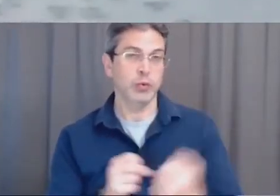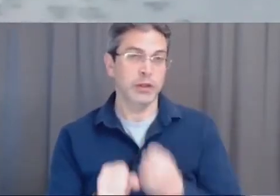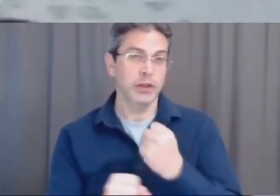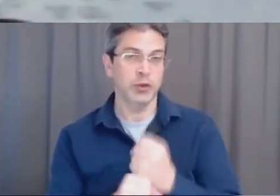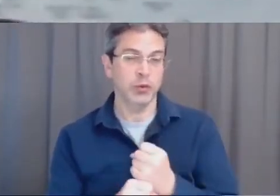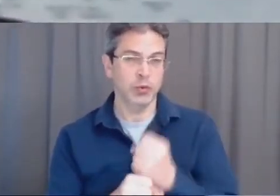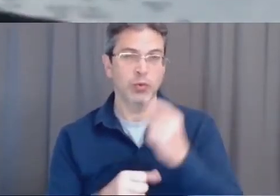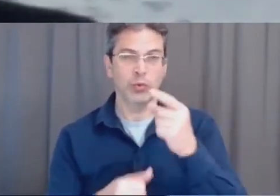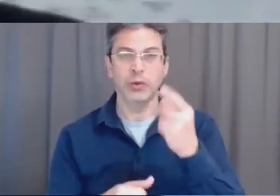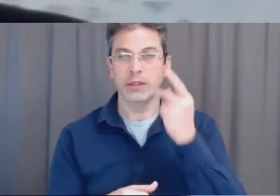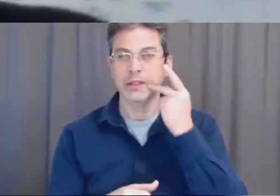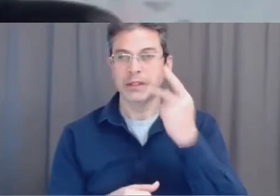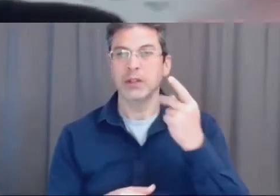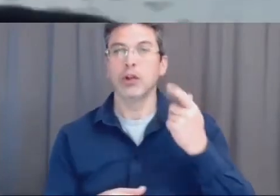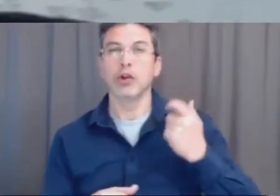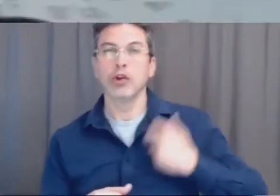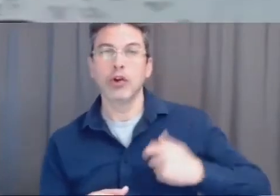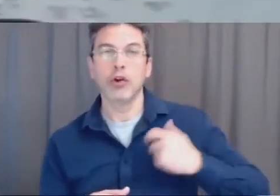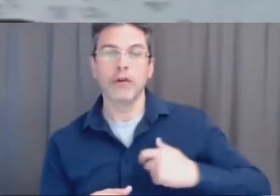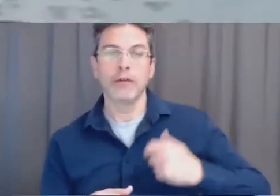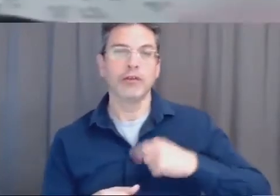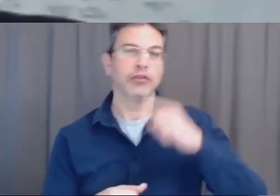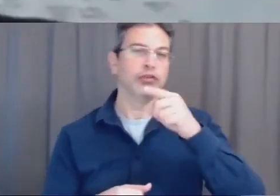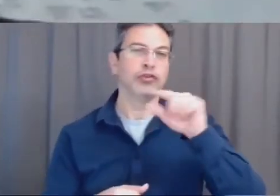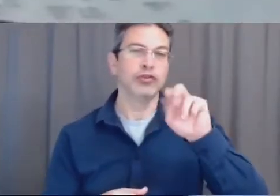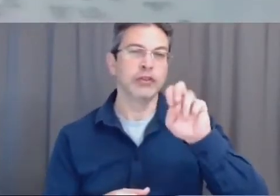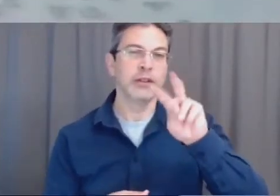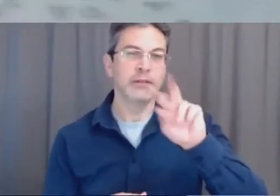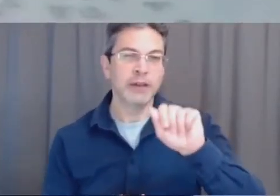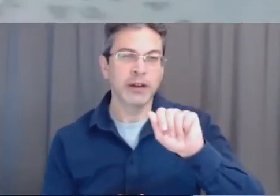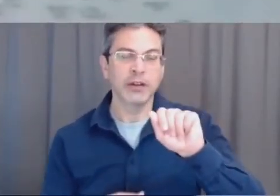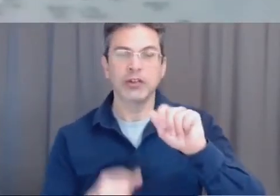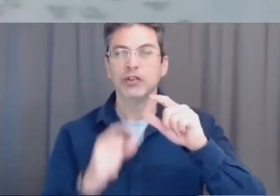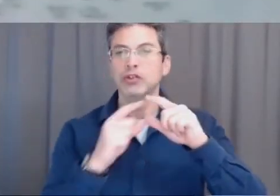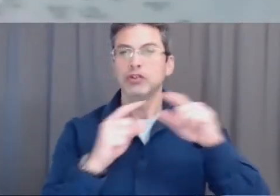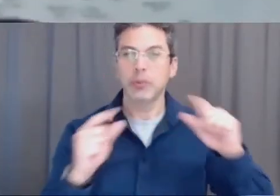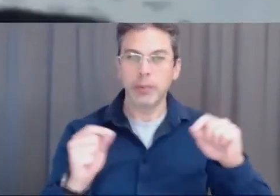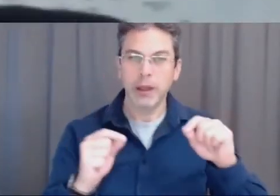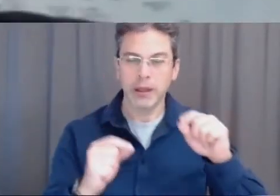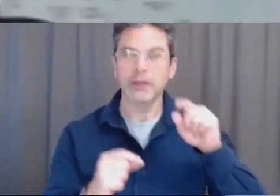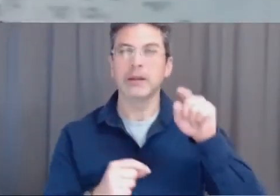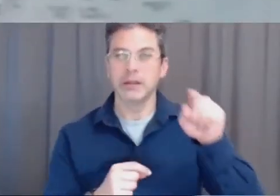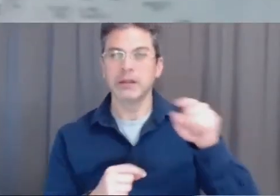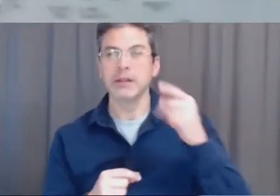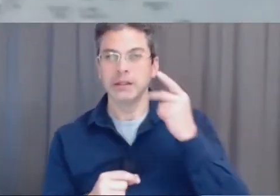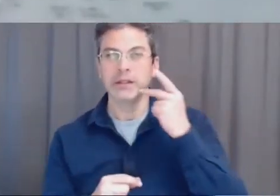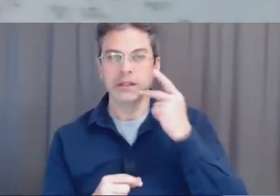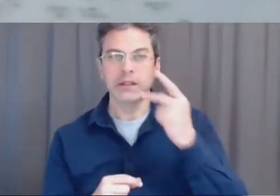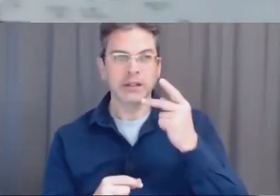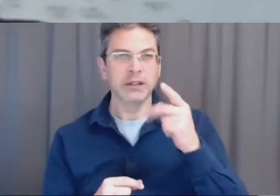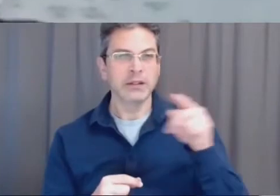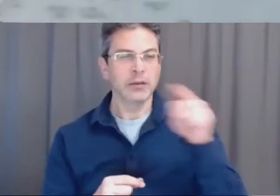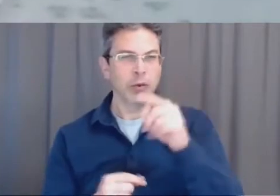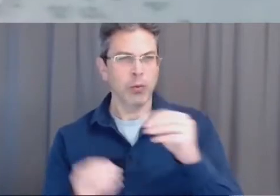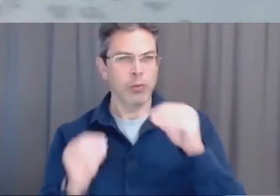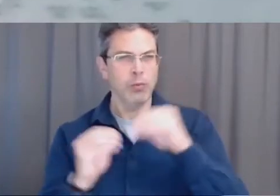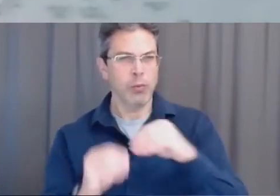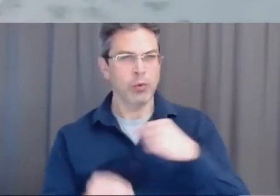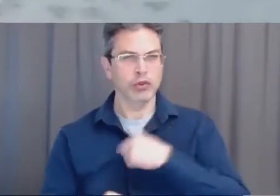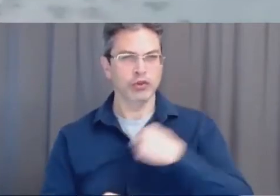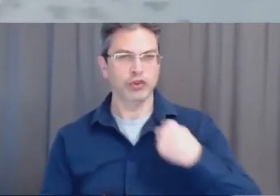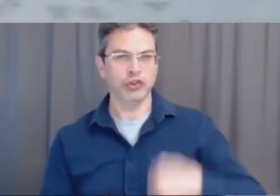Arms Trade Treaty conferences in Geneva, in Japan, and elsewhere. We had seen, yeah, there seem to be more Chinese observers